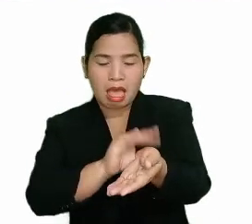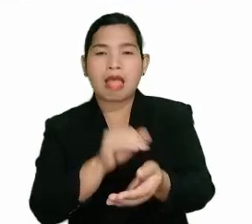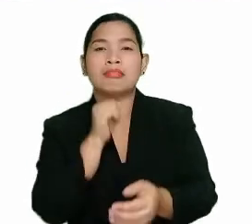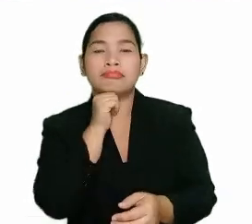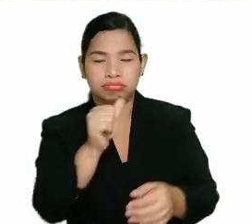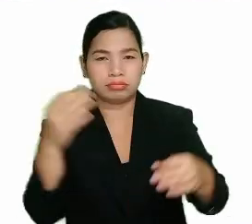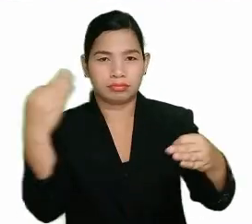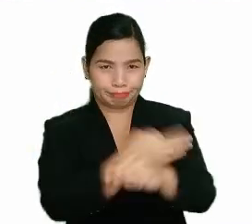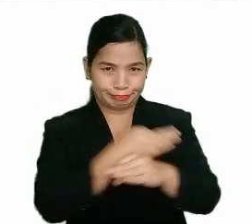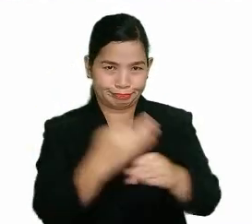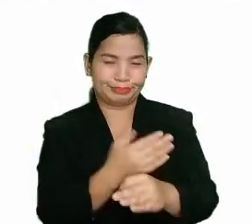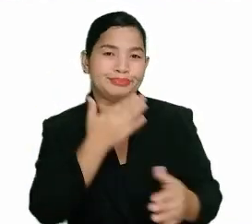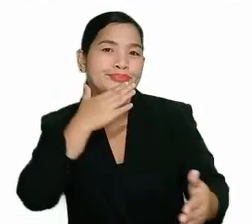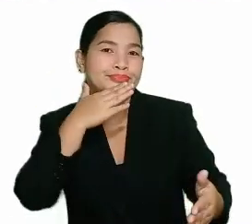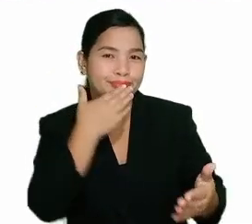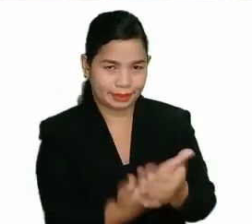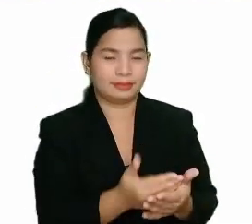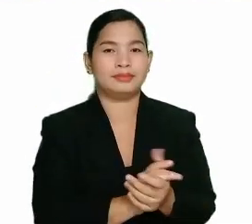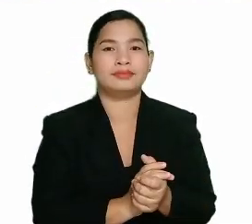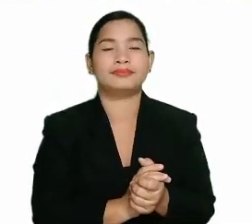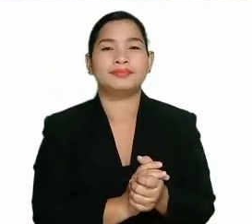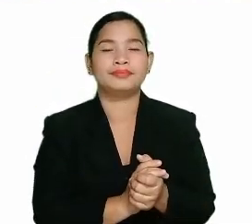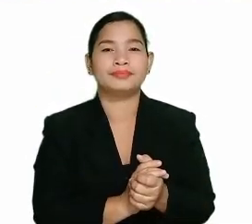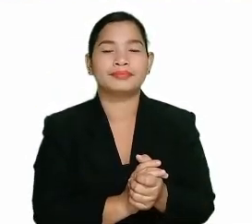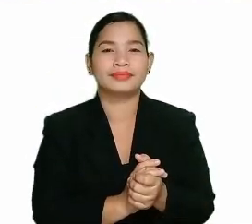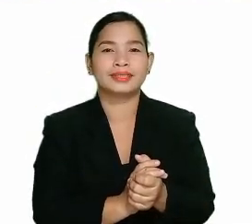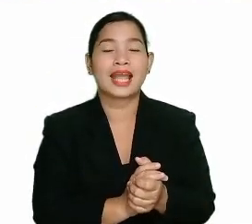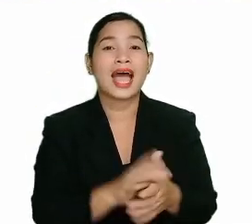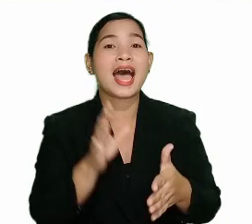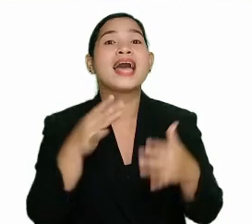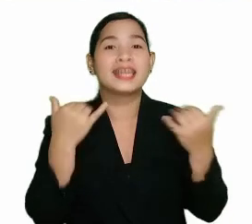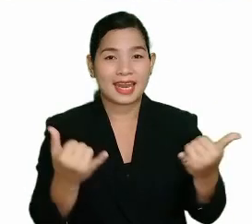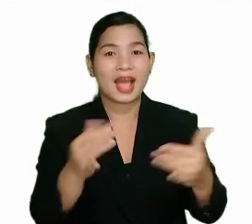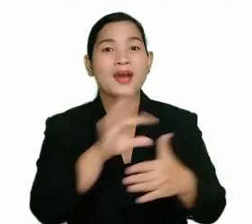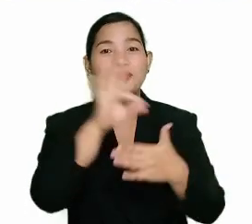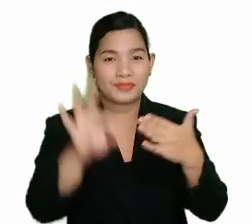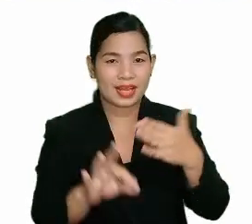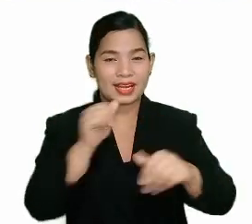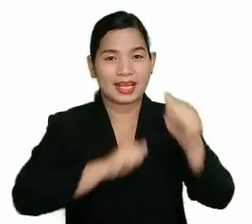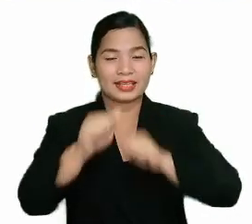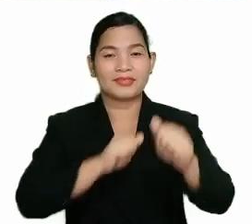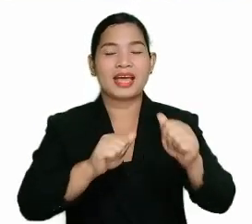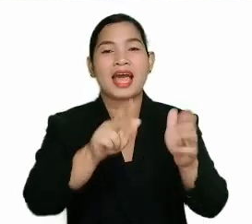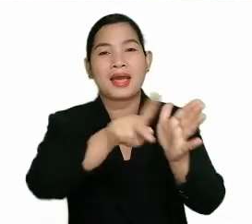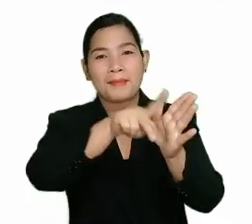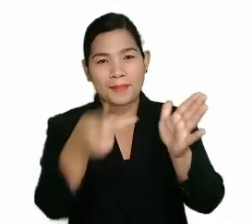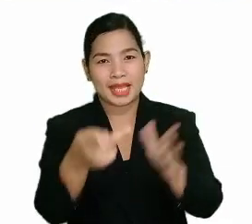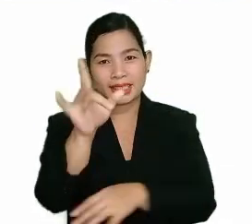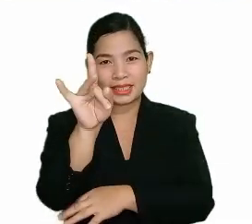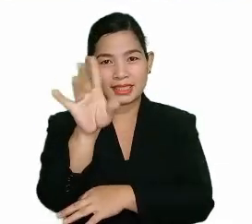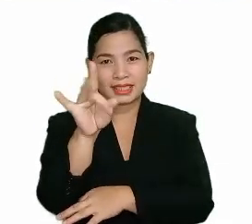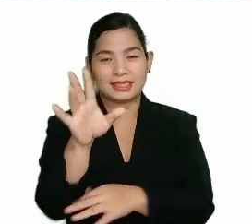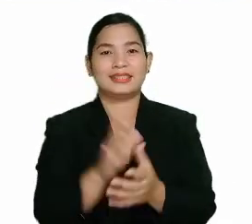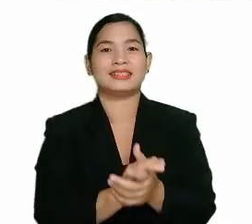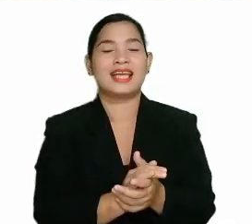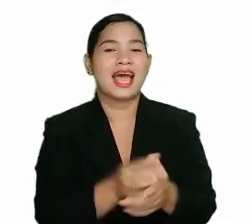function correctly? And for the final activity, refer to page 18 and try to